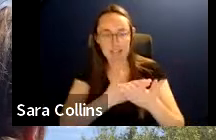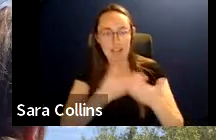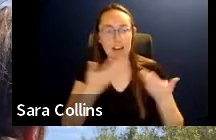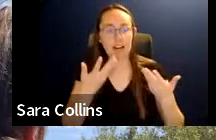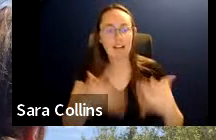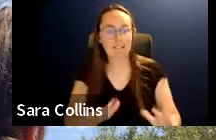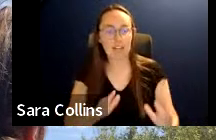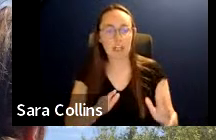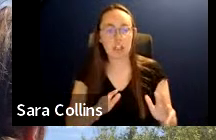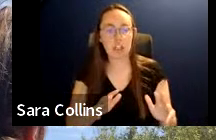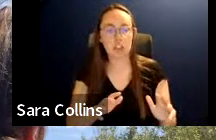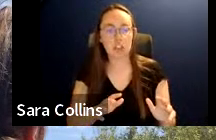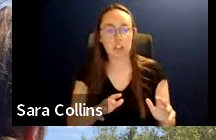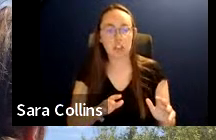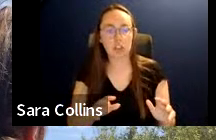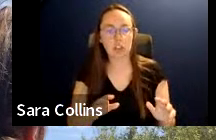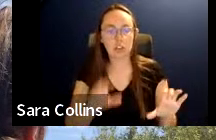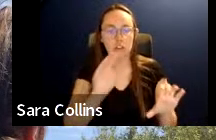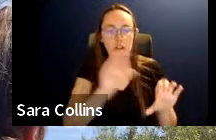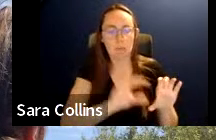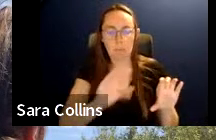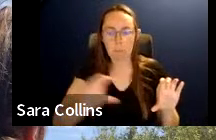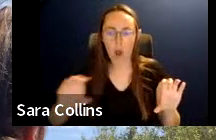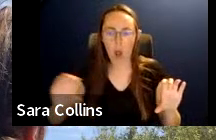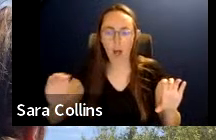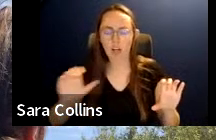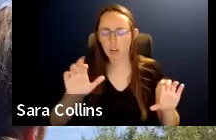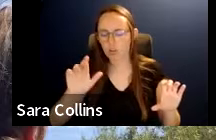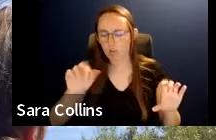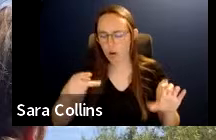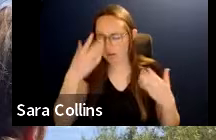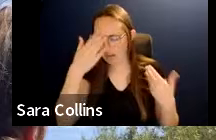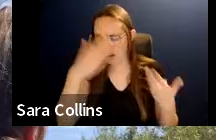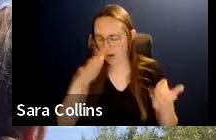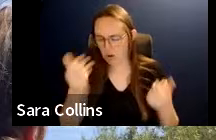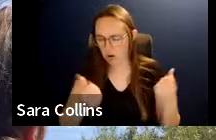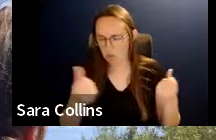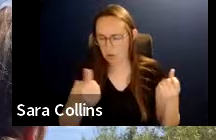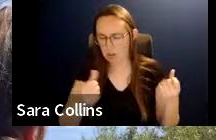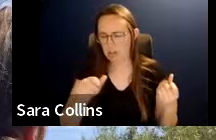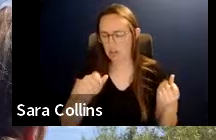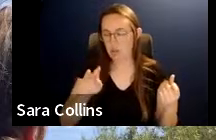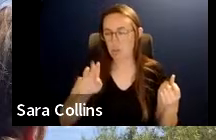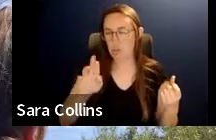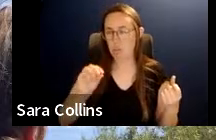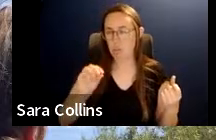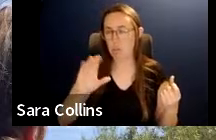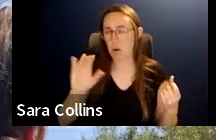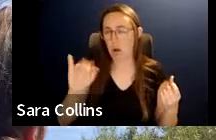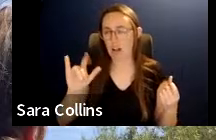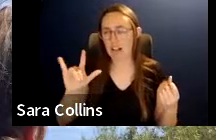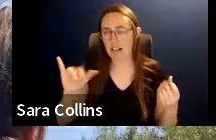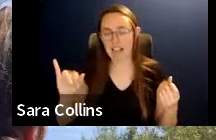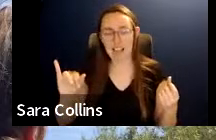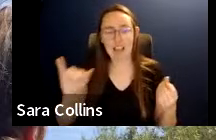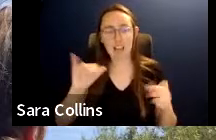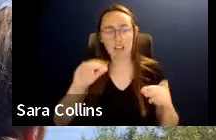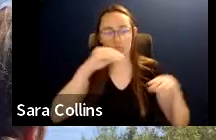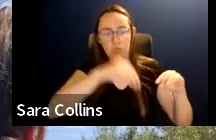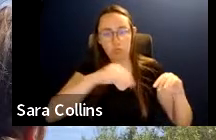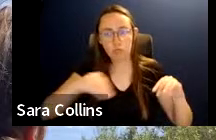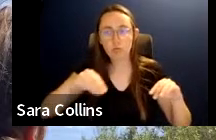up, I'm not sure what that crop is, looks like broccoli, into pots for our plant